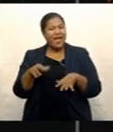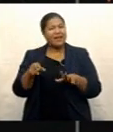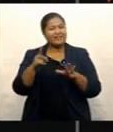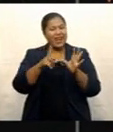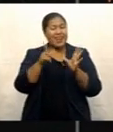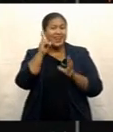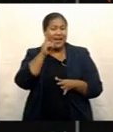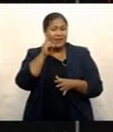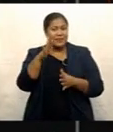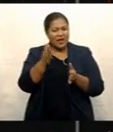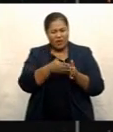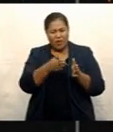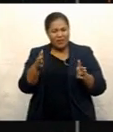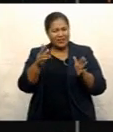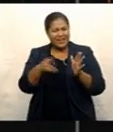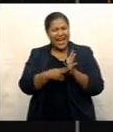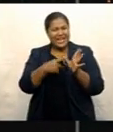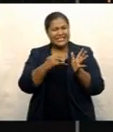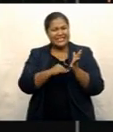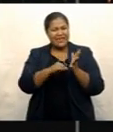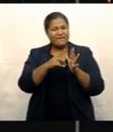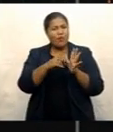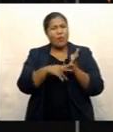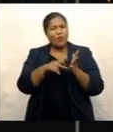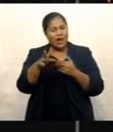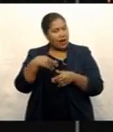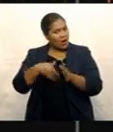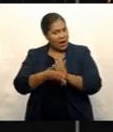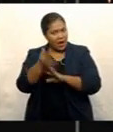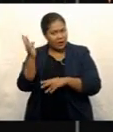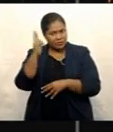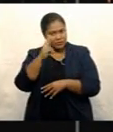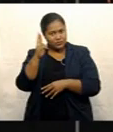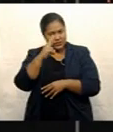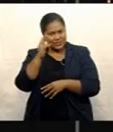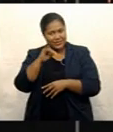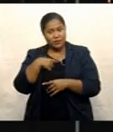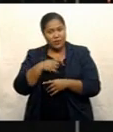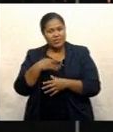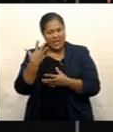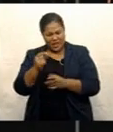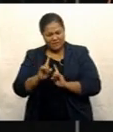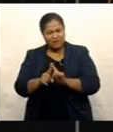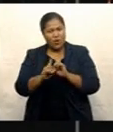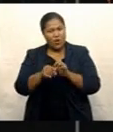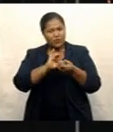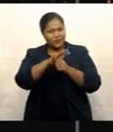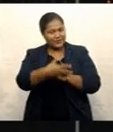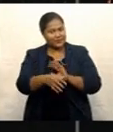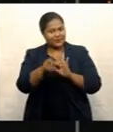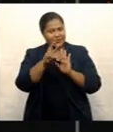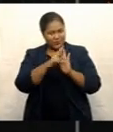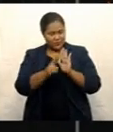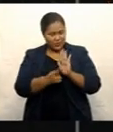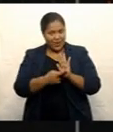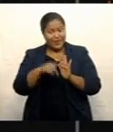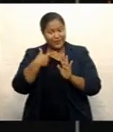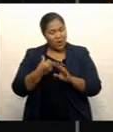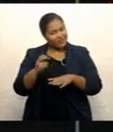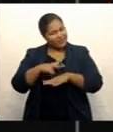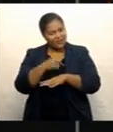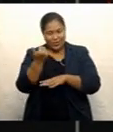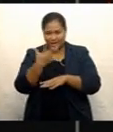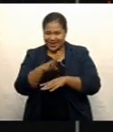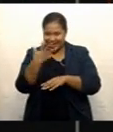those along the Nasevo Road in Lami are on high alert and heeding necessary precautionary measures as the virus is already on